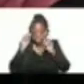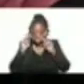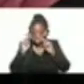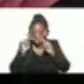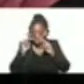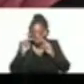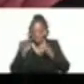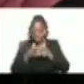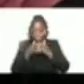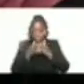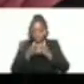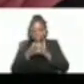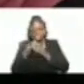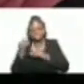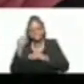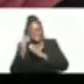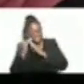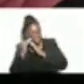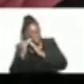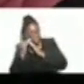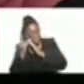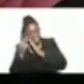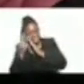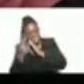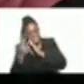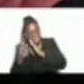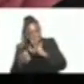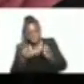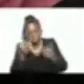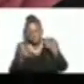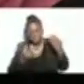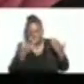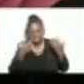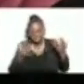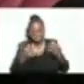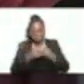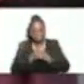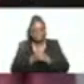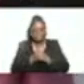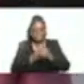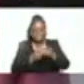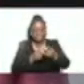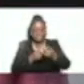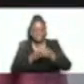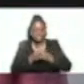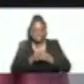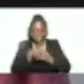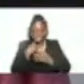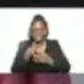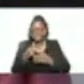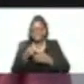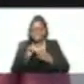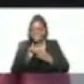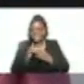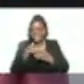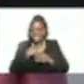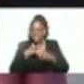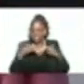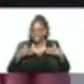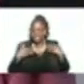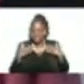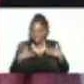the fire, and realized his stall was up in flames. I am very happy,